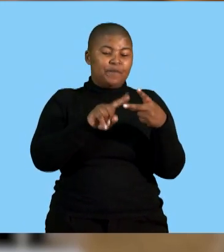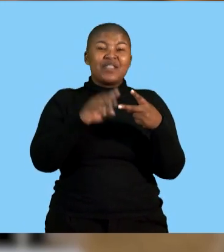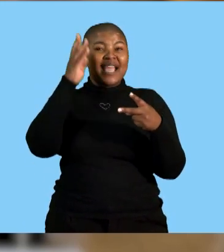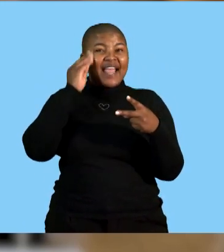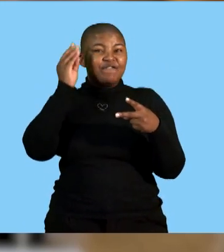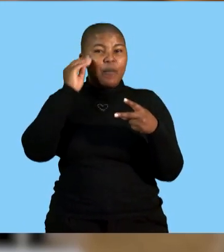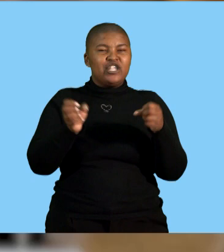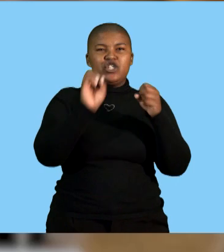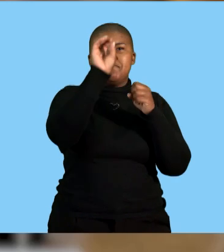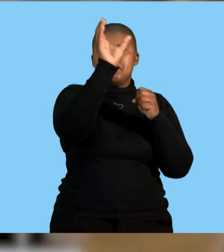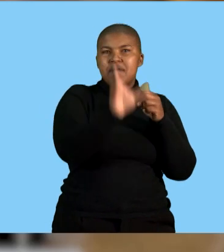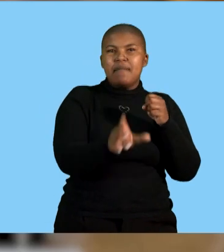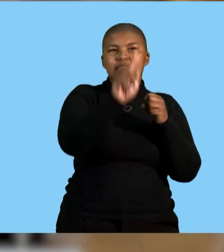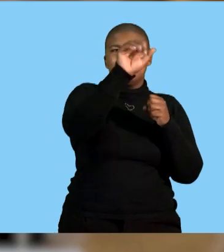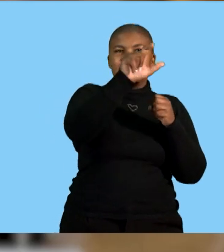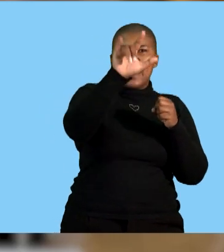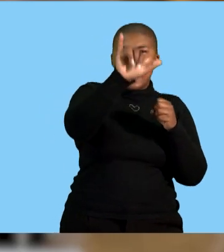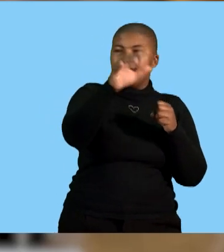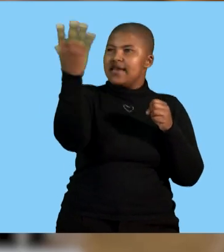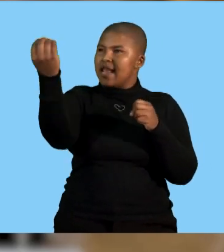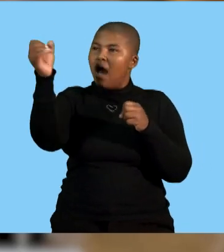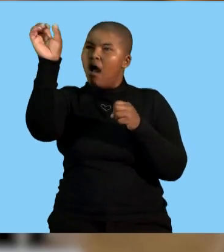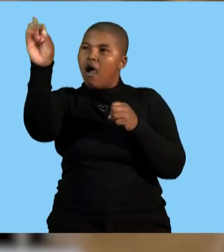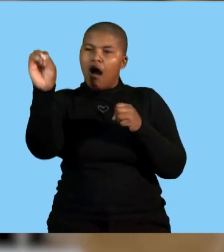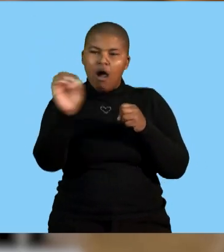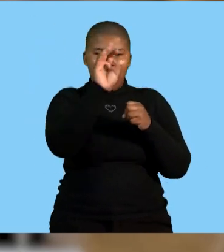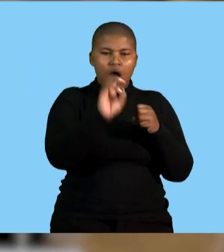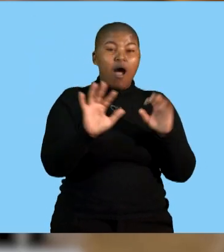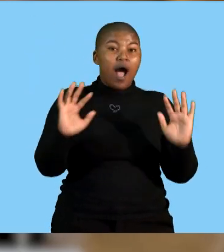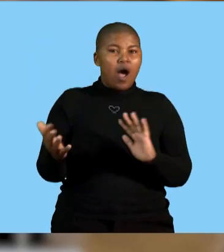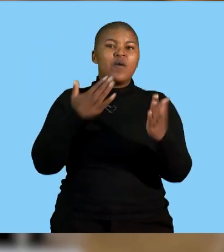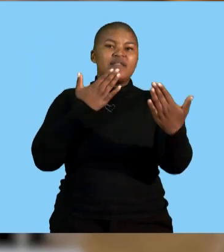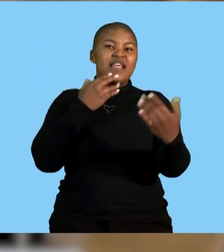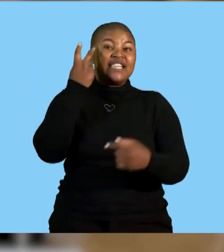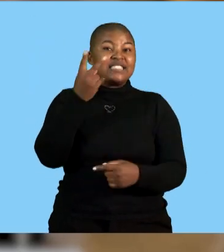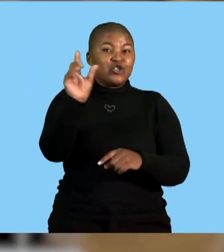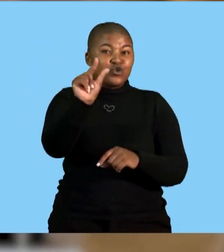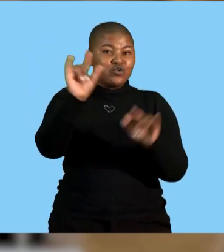your data in a tally and a frequency table. Thank you for joining me. I will see you